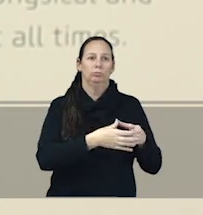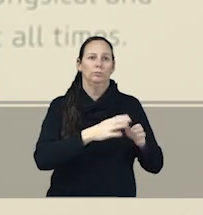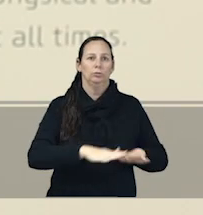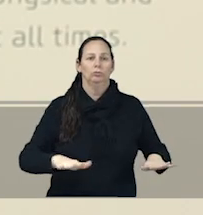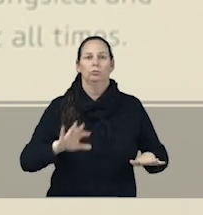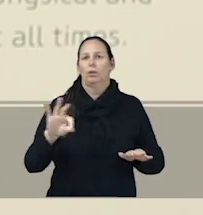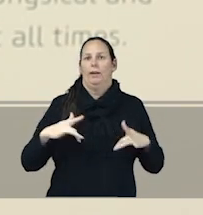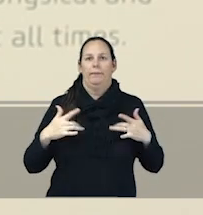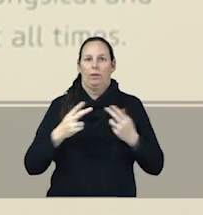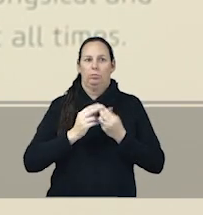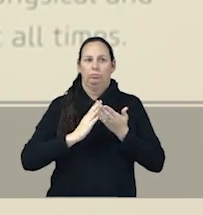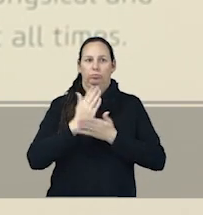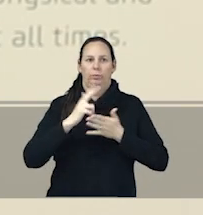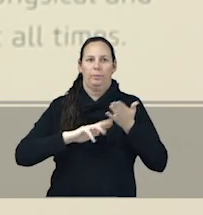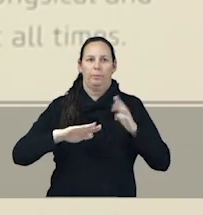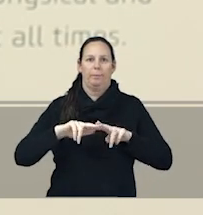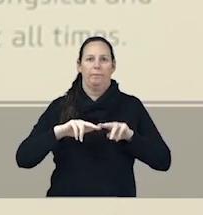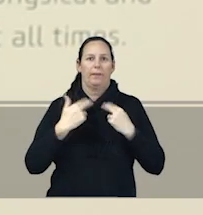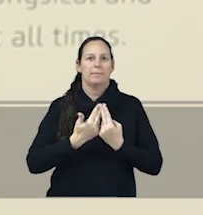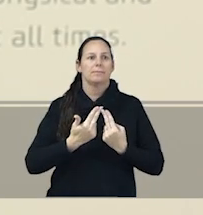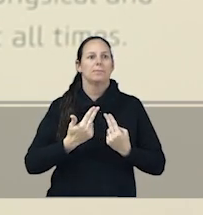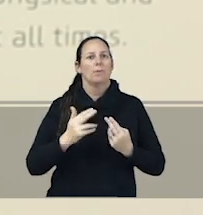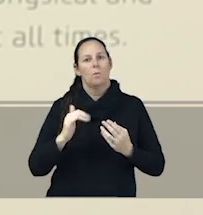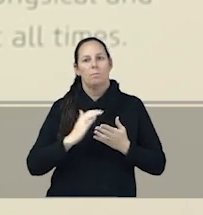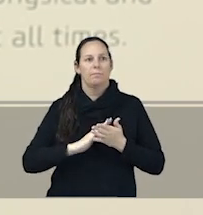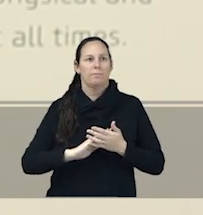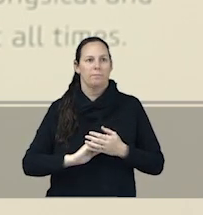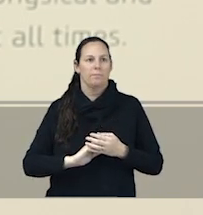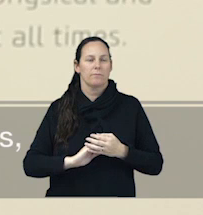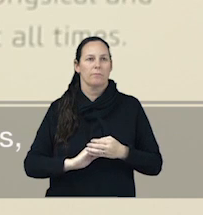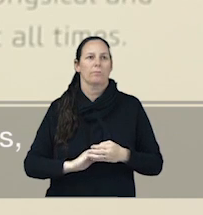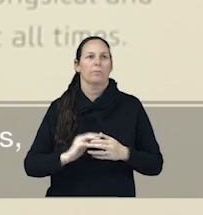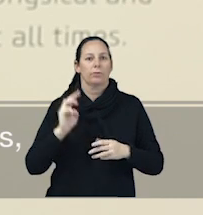reside with a biological family member or a biological parent particularly.